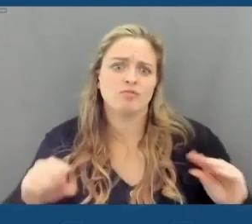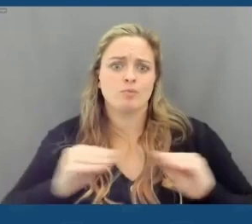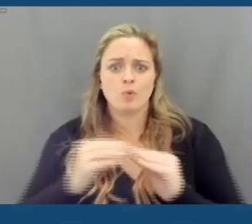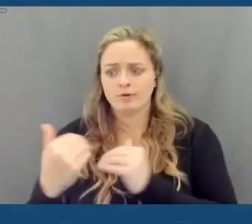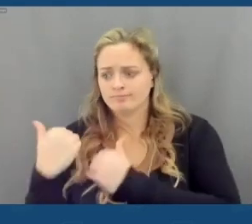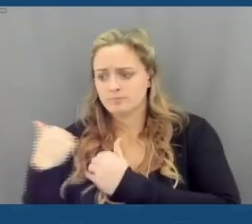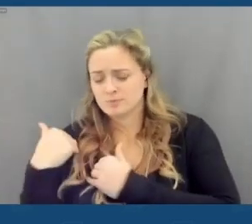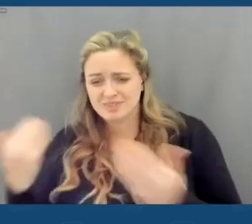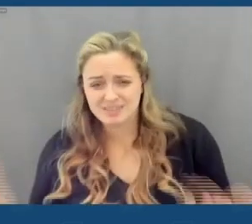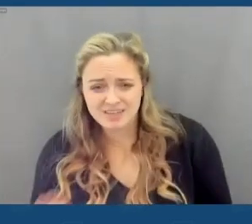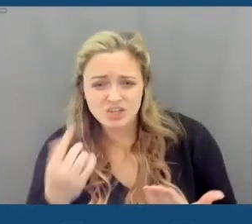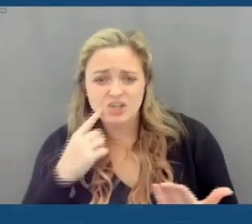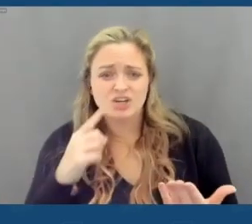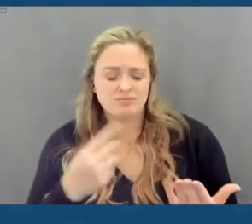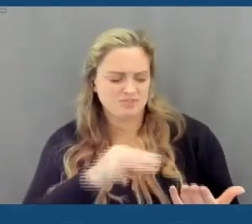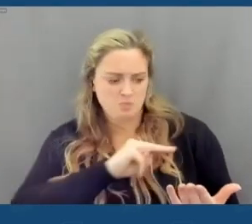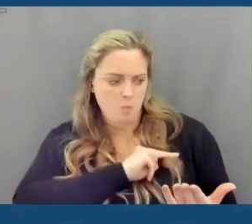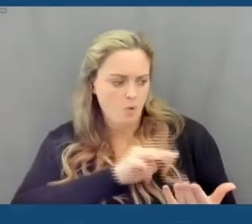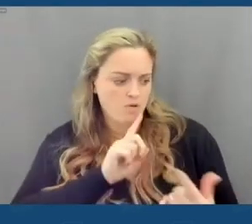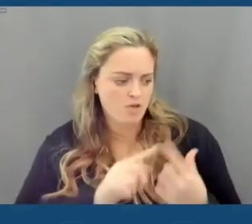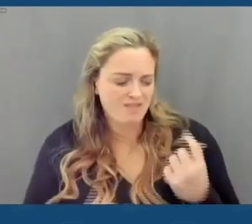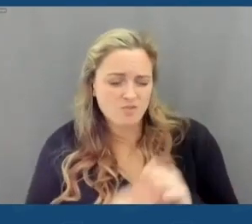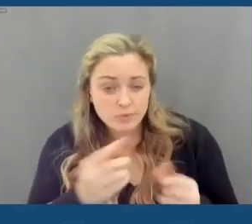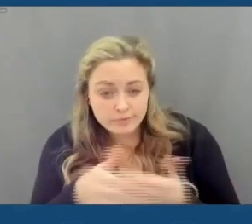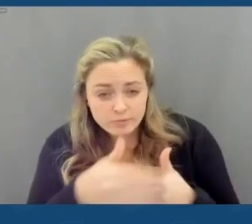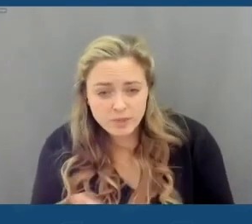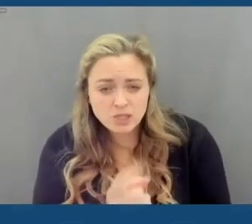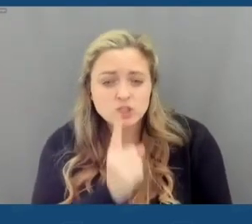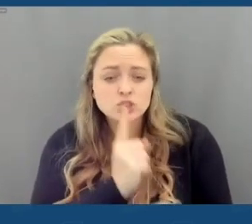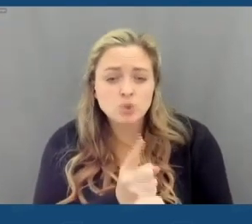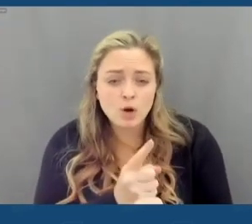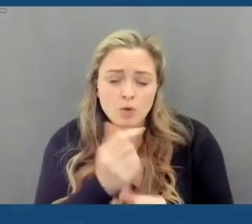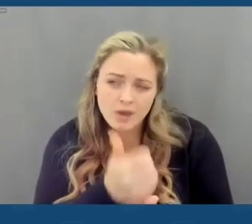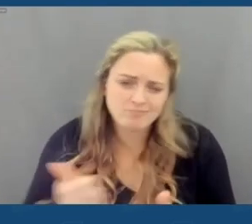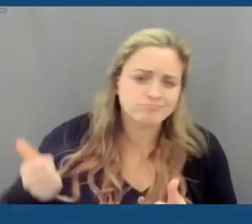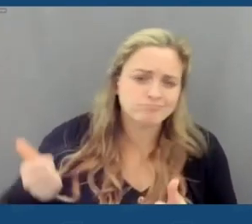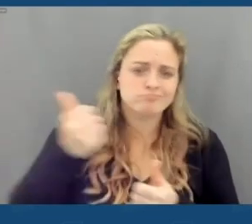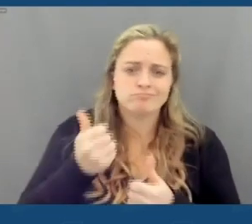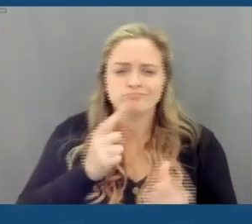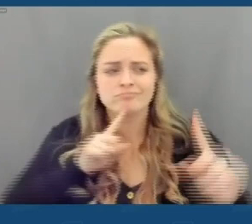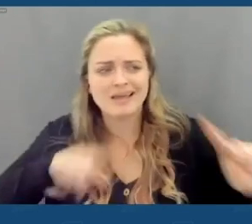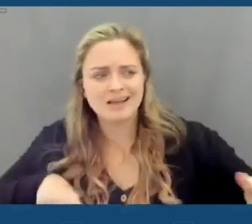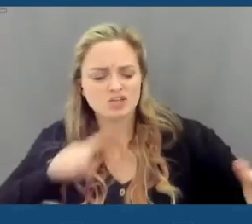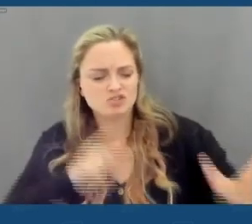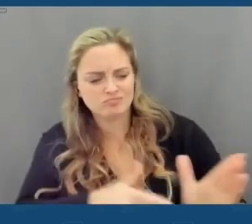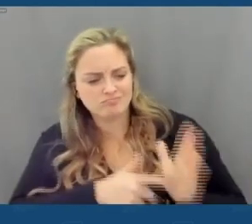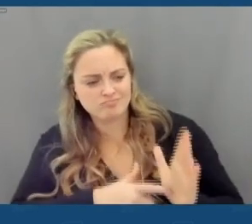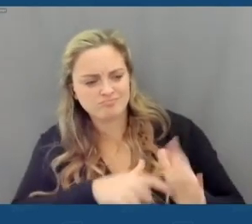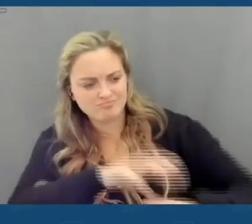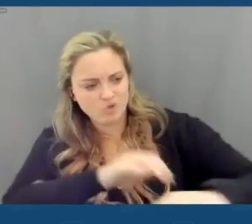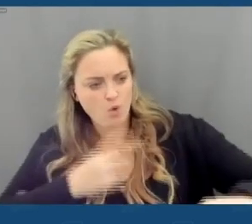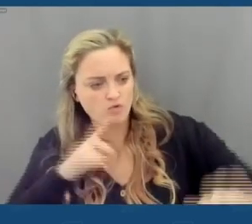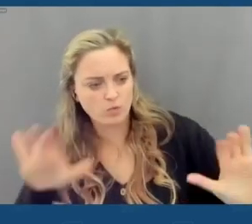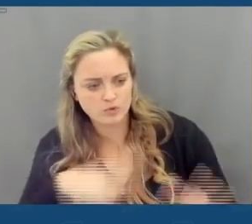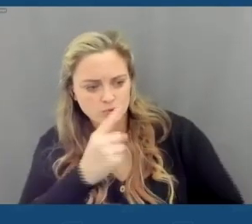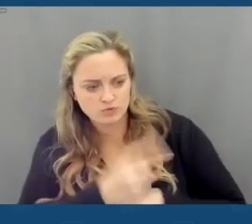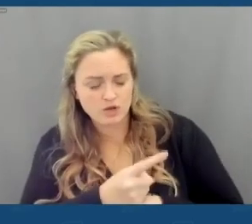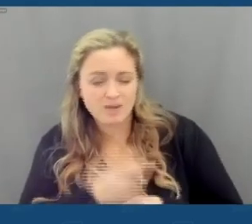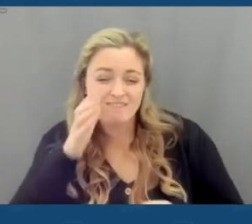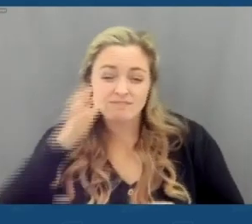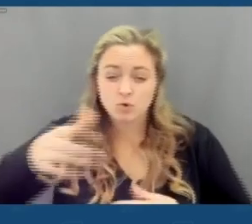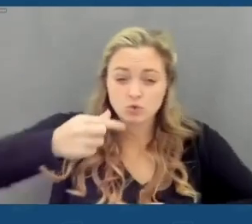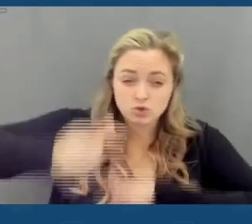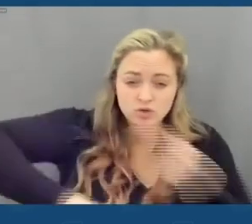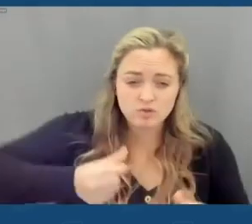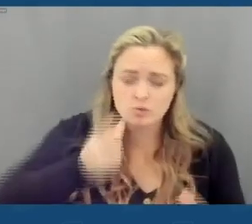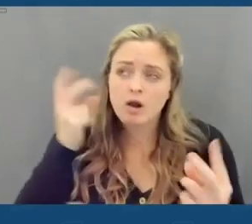here. And I thank everyone in this room for making sure that we step up and answer the call to do what's right. I think that future generations will not look back and